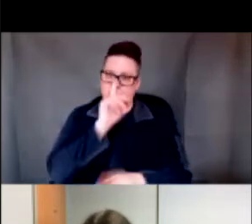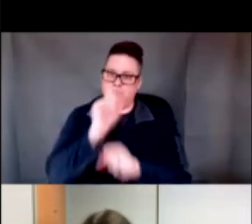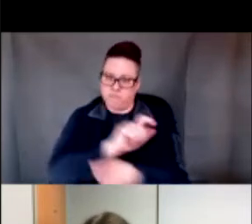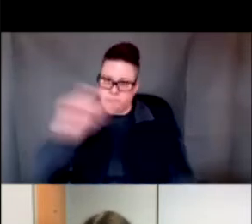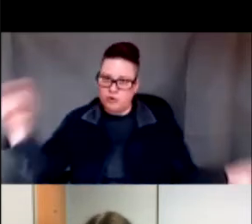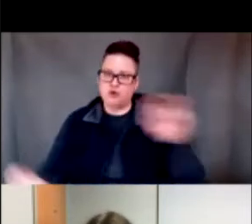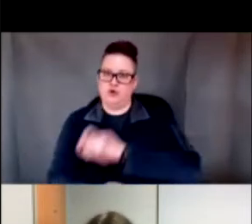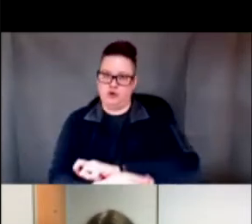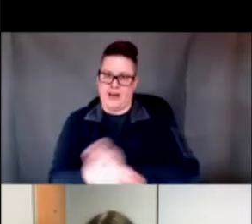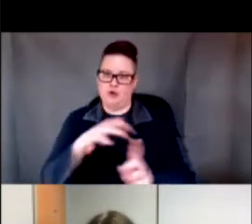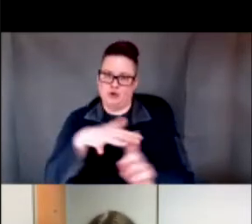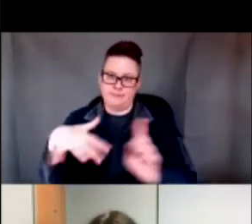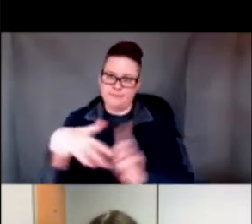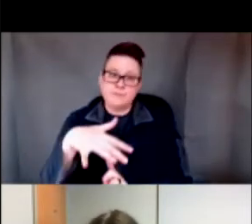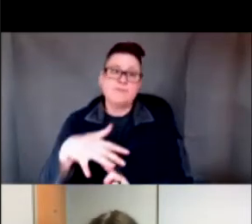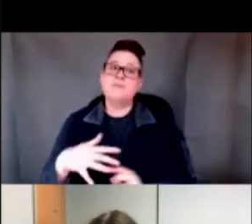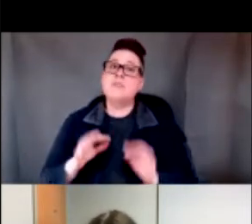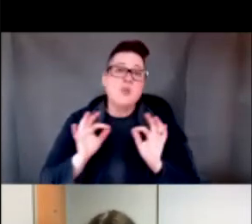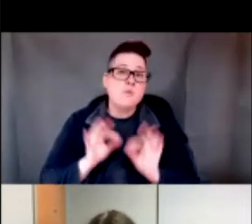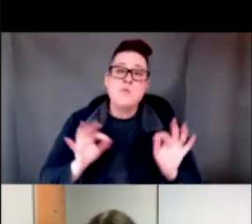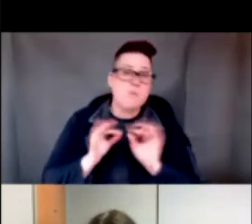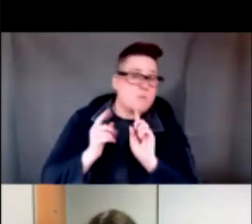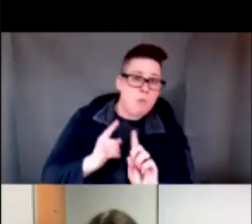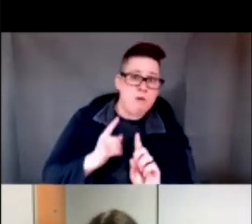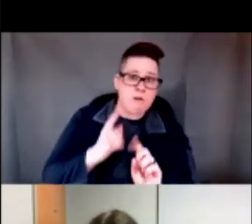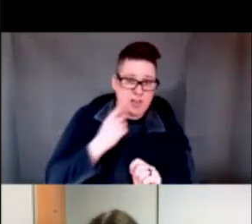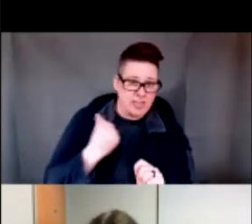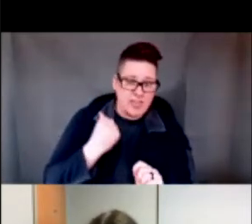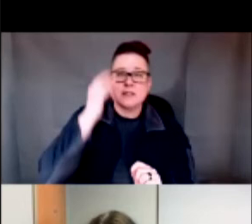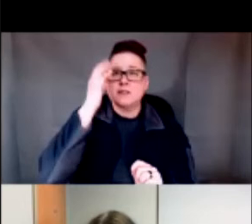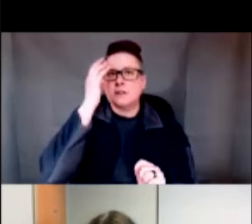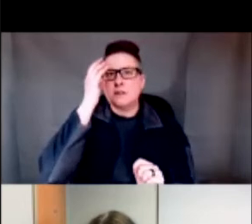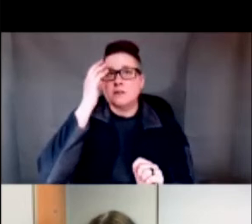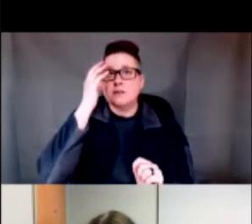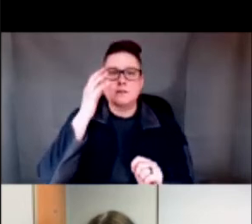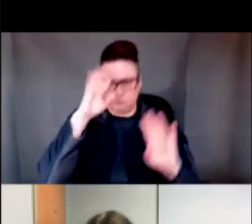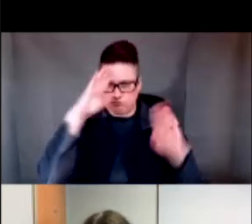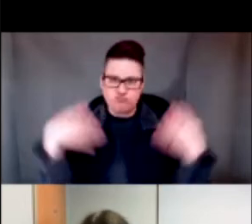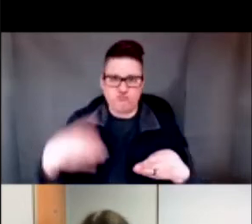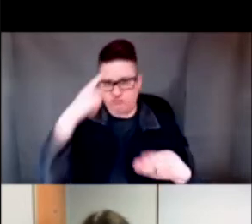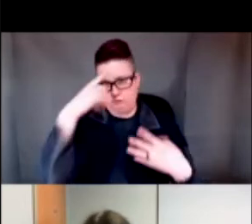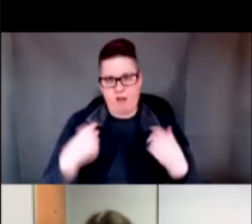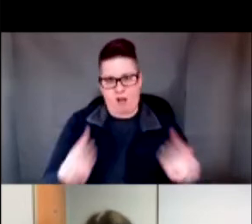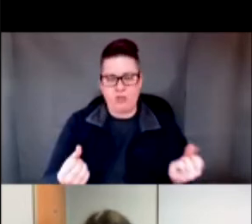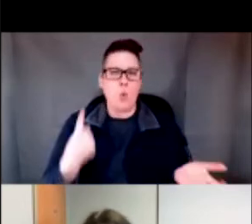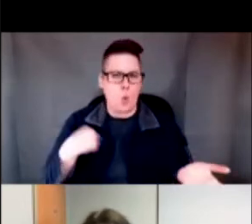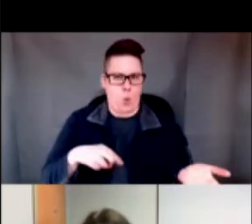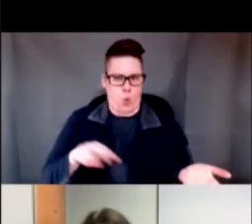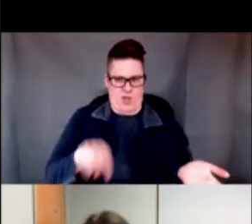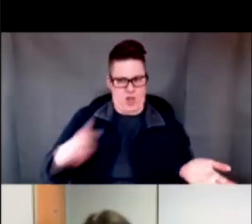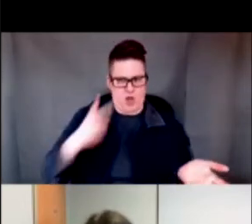And one of the key things we really wanted to focus on as part of this initiative was mental health, because we appreciated